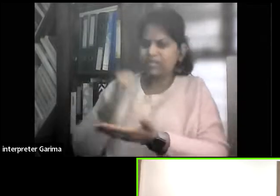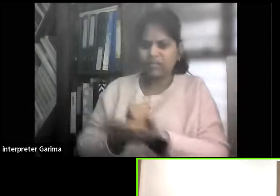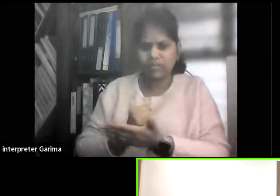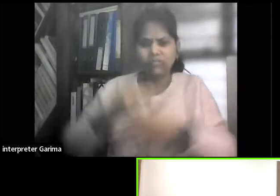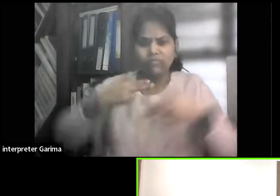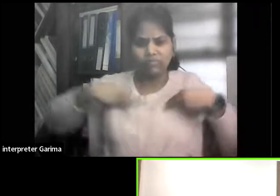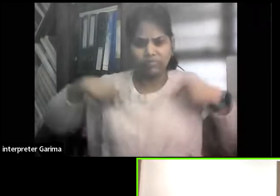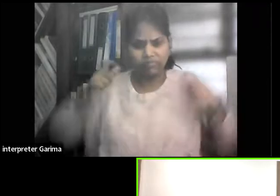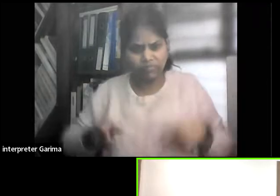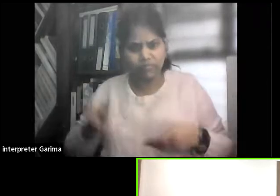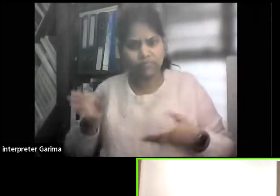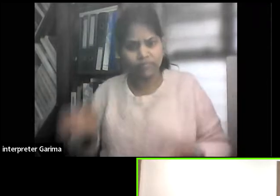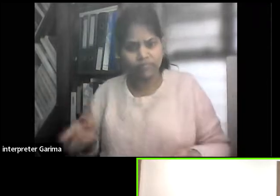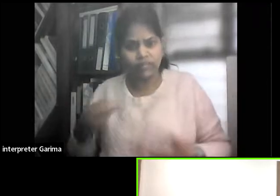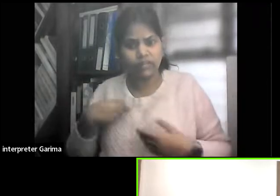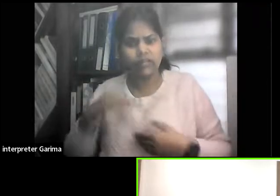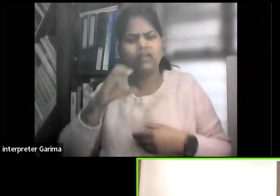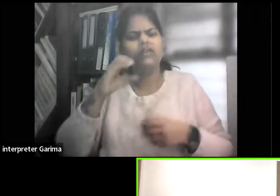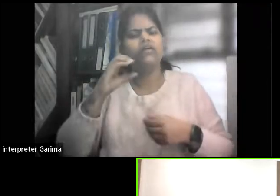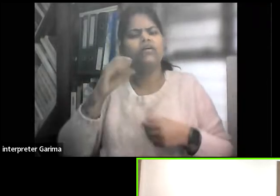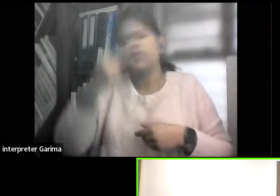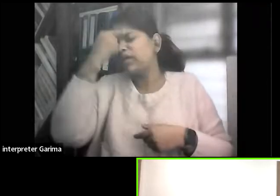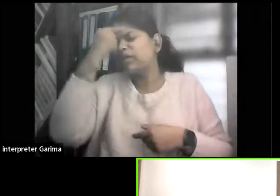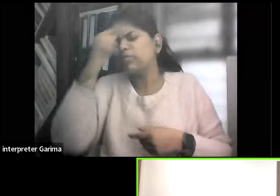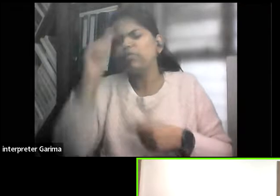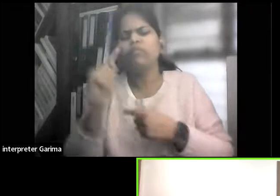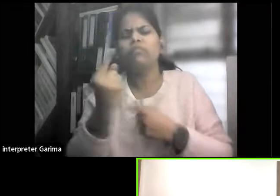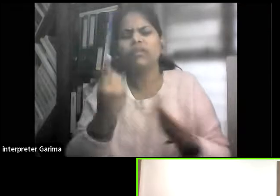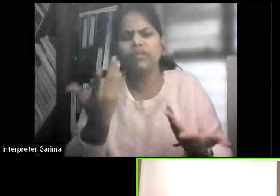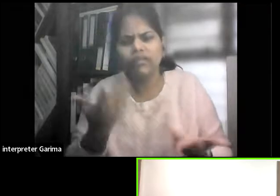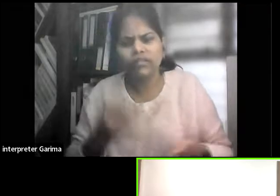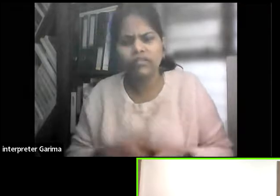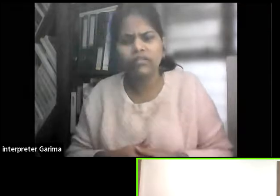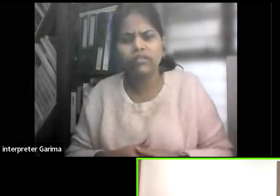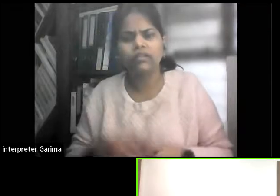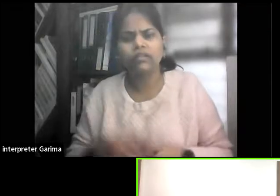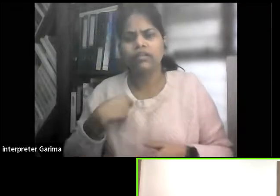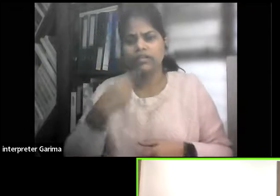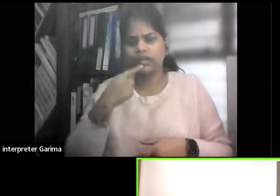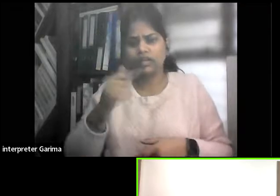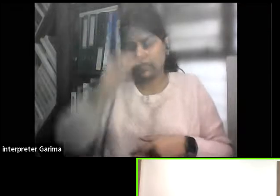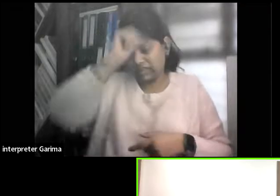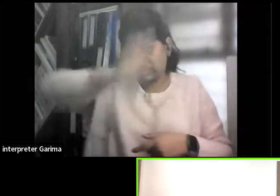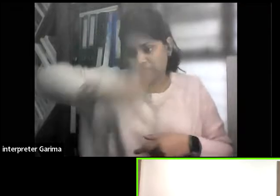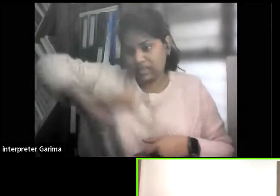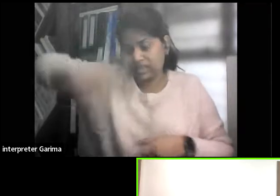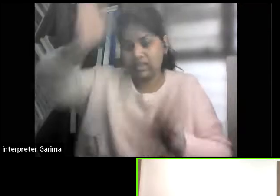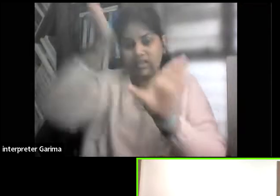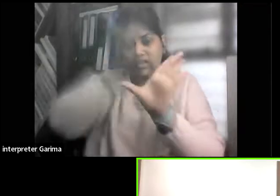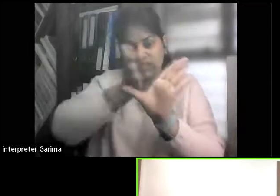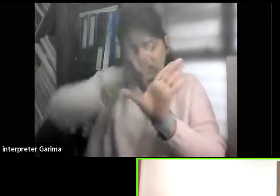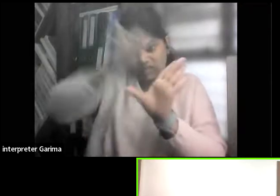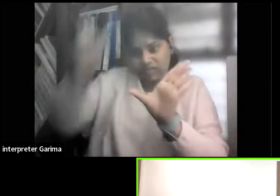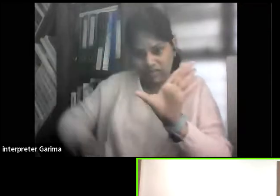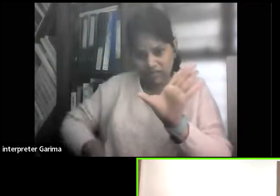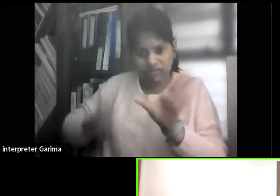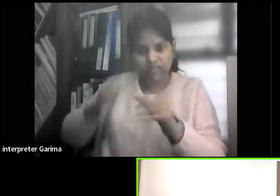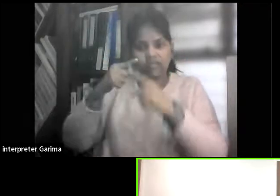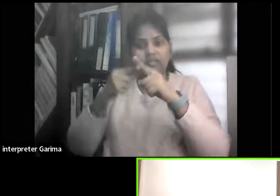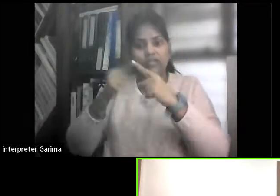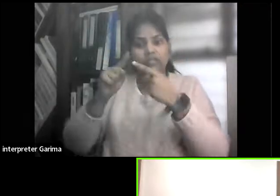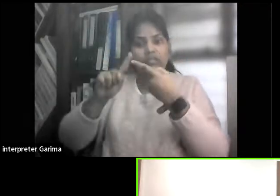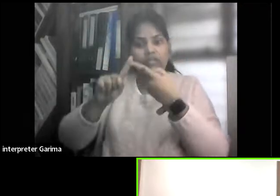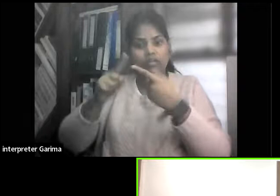of the causes for the genesis of this pervasive discrimination can also be associated with Indian philosophical texts that legitimate corporeal